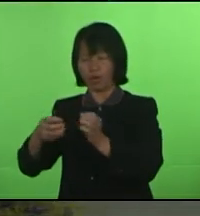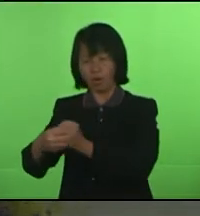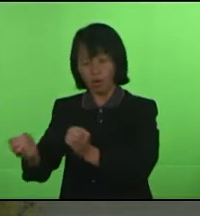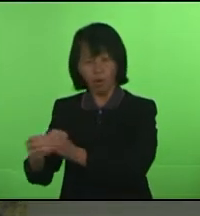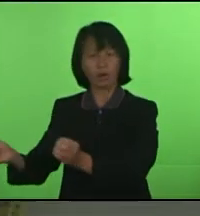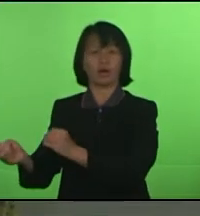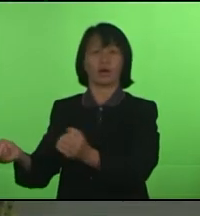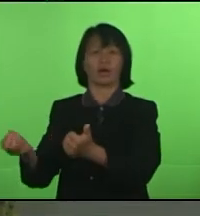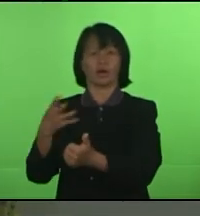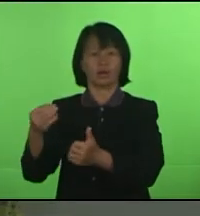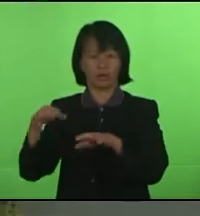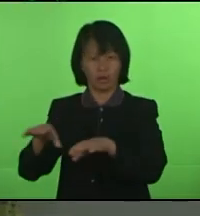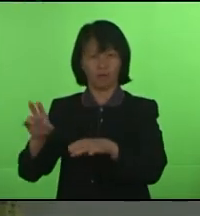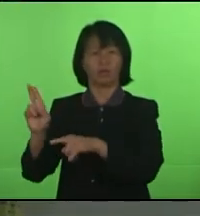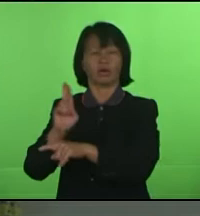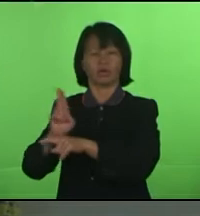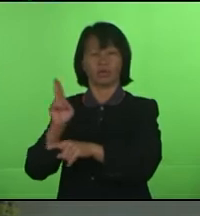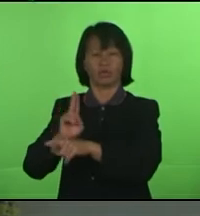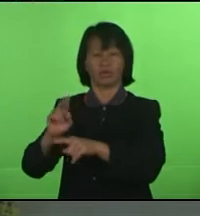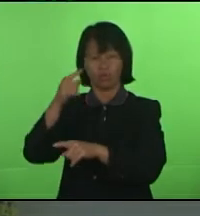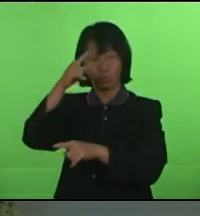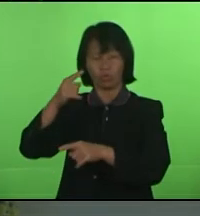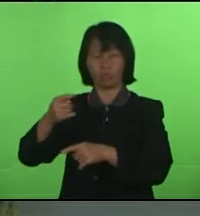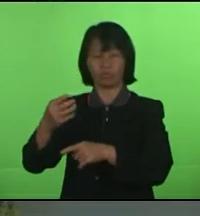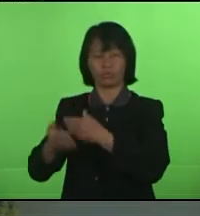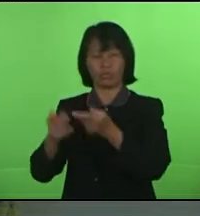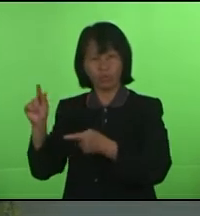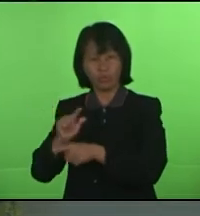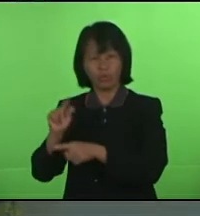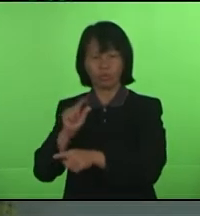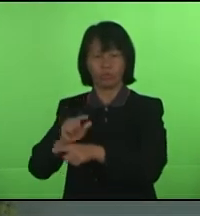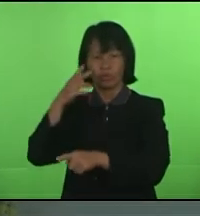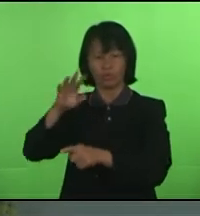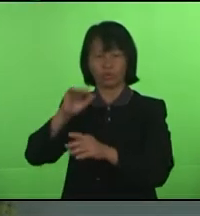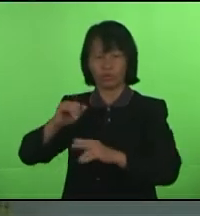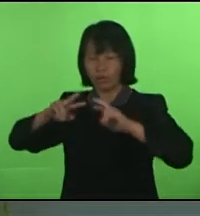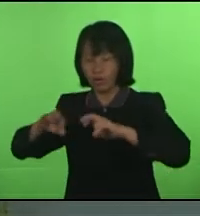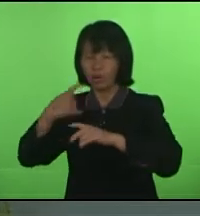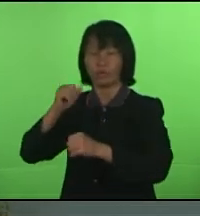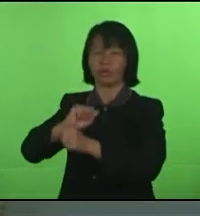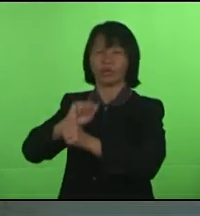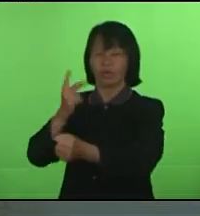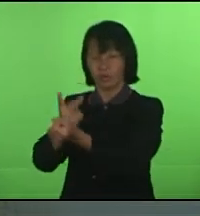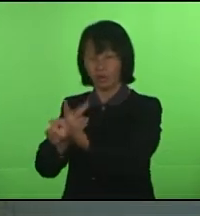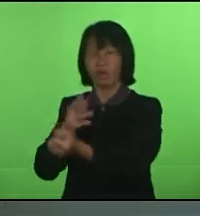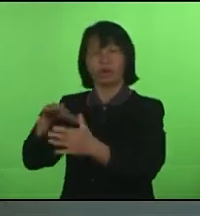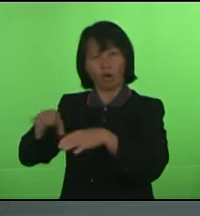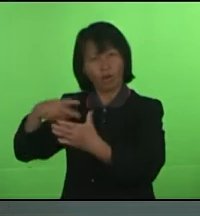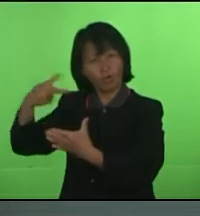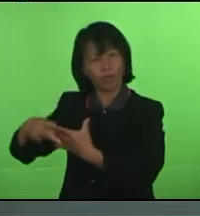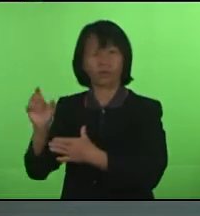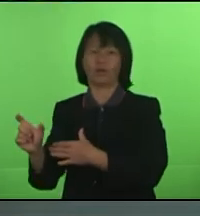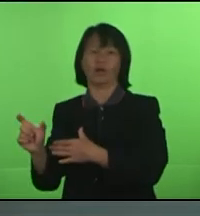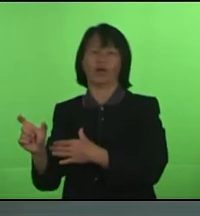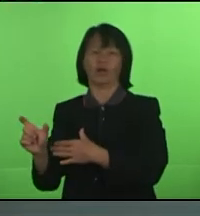organized, and then it's going to be usefully utilized by you for your research, your assignments, your projects. This